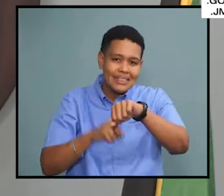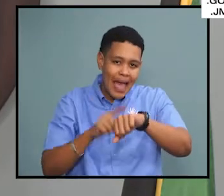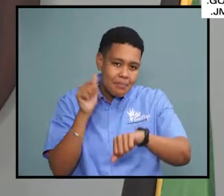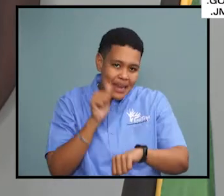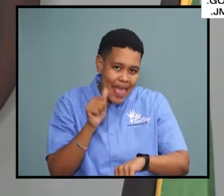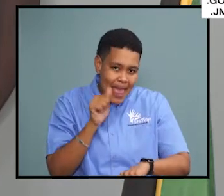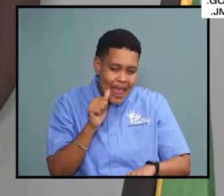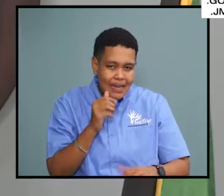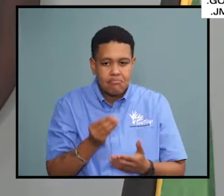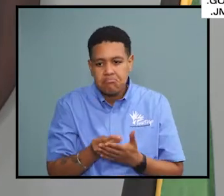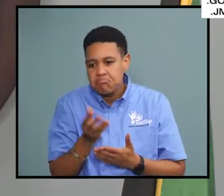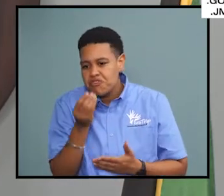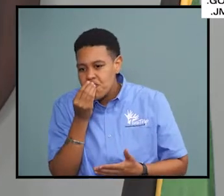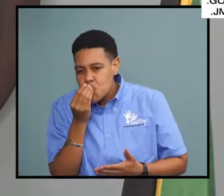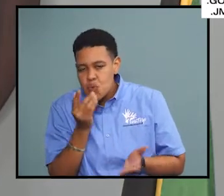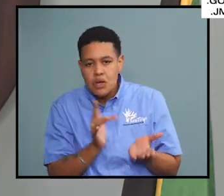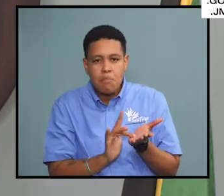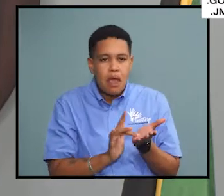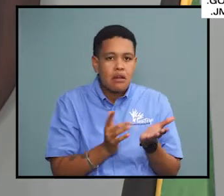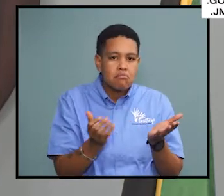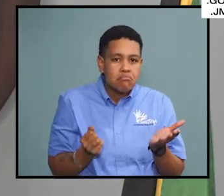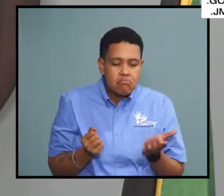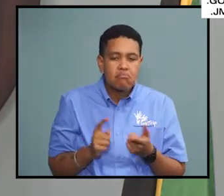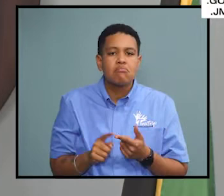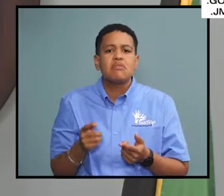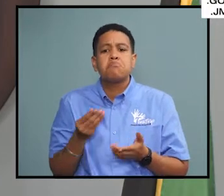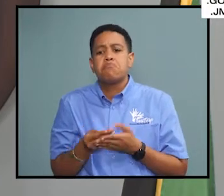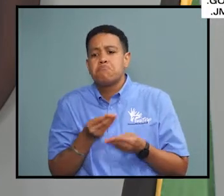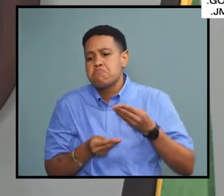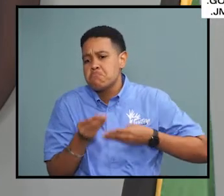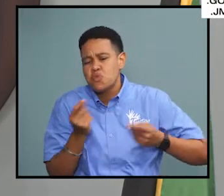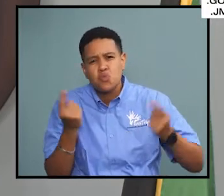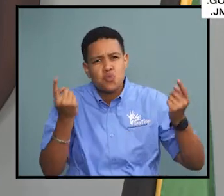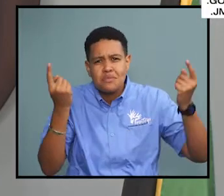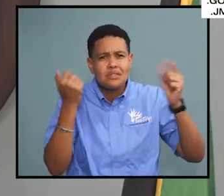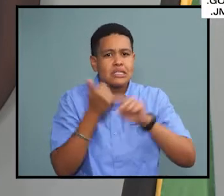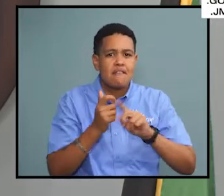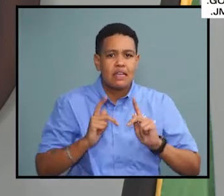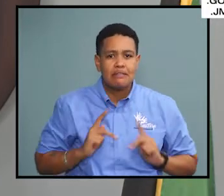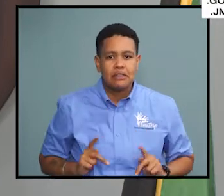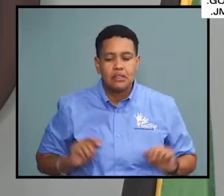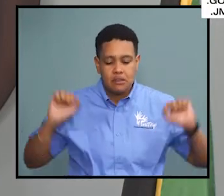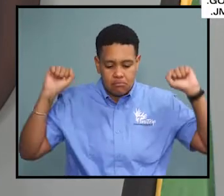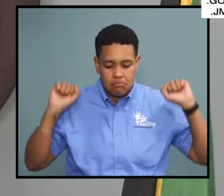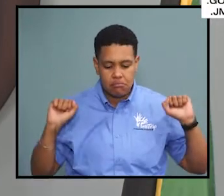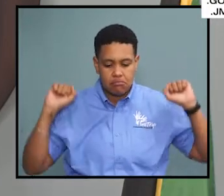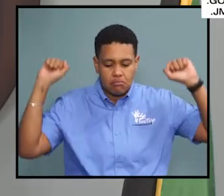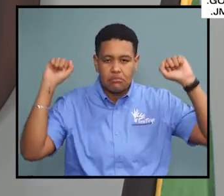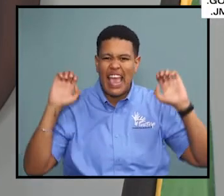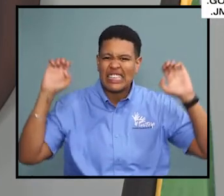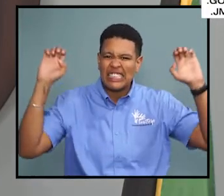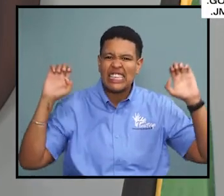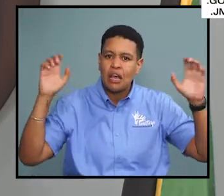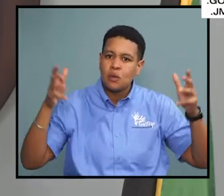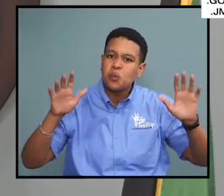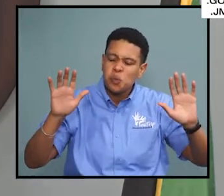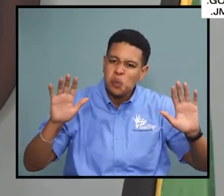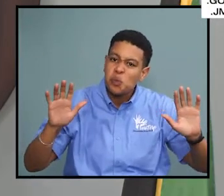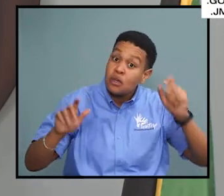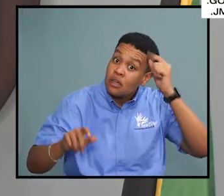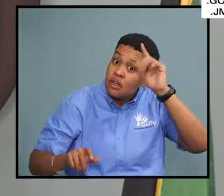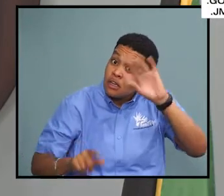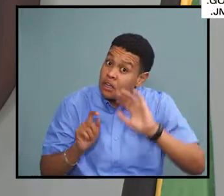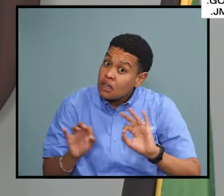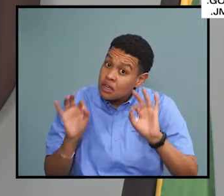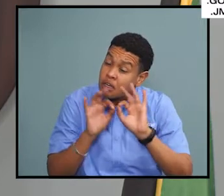to obtain food, medical supplies, conduct financial transactions, and physical exercise. It is important to note